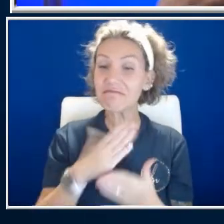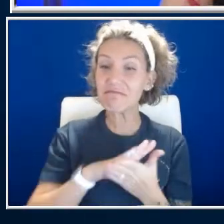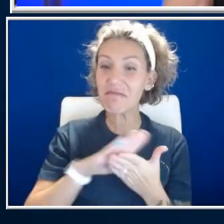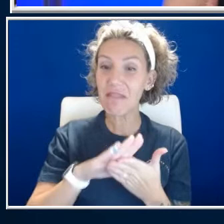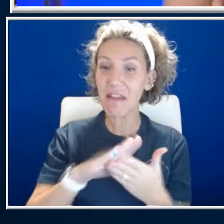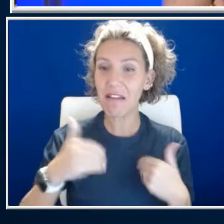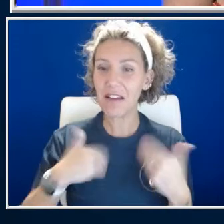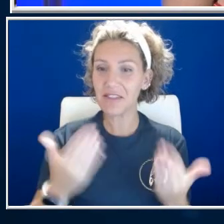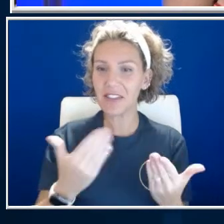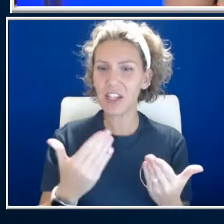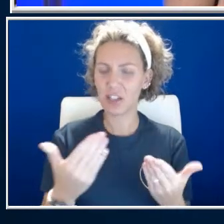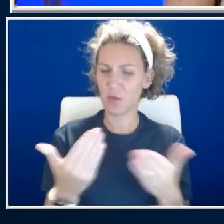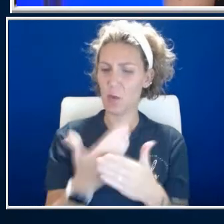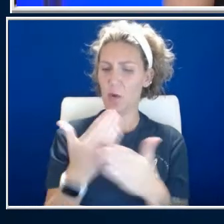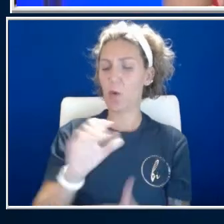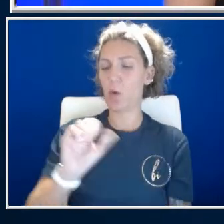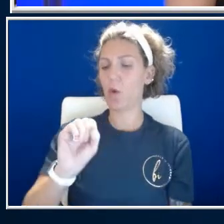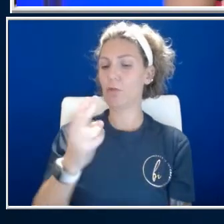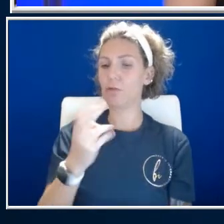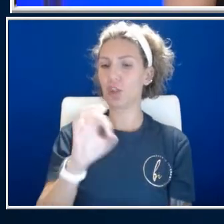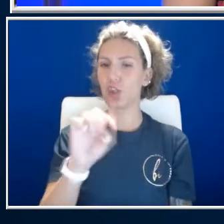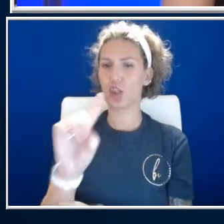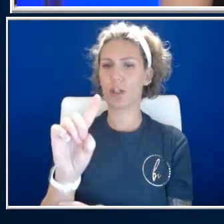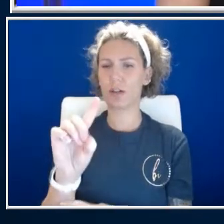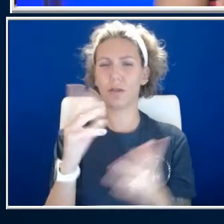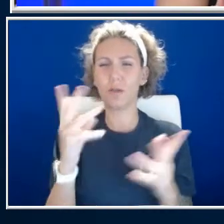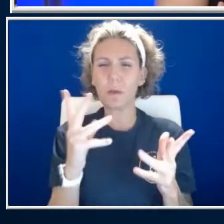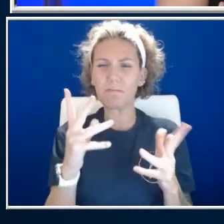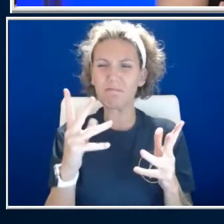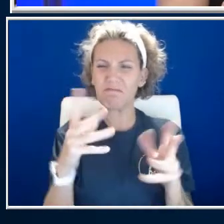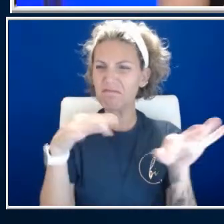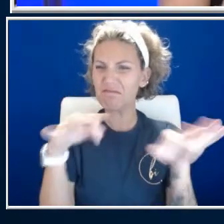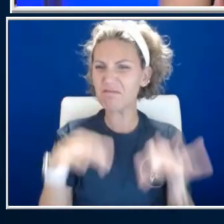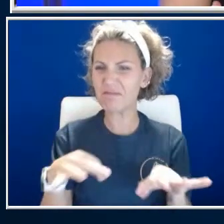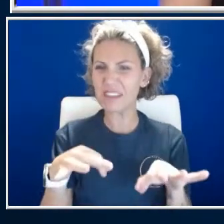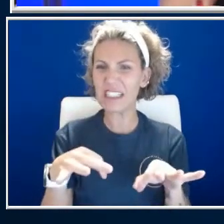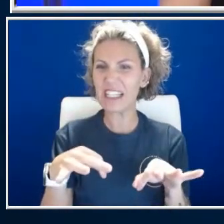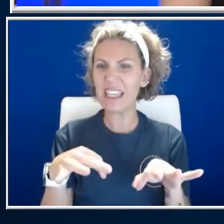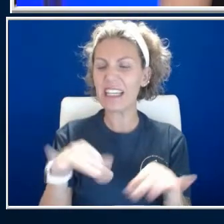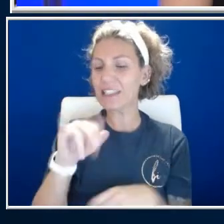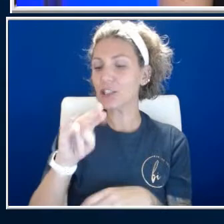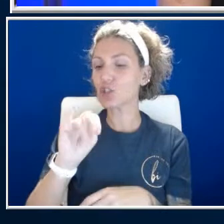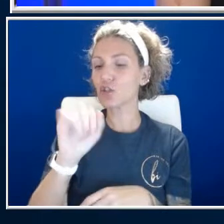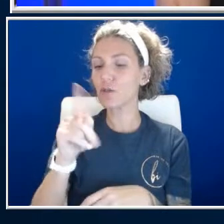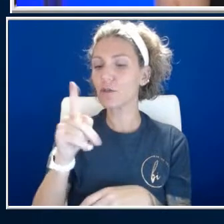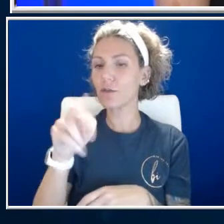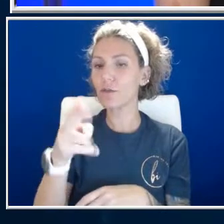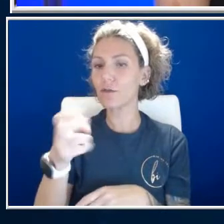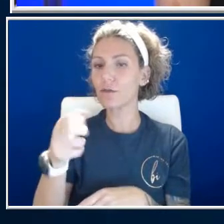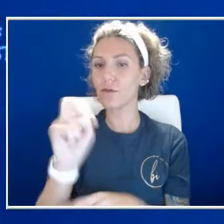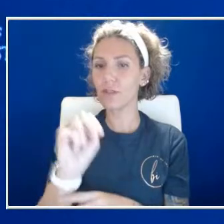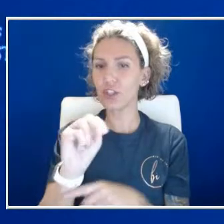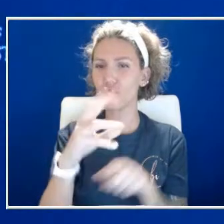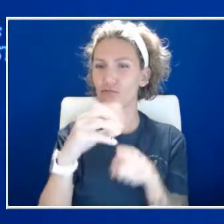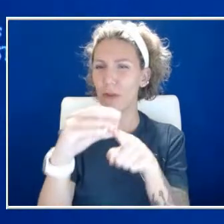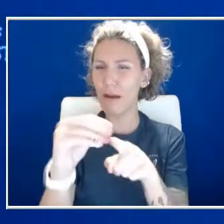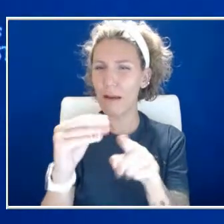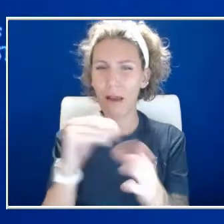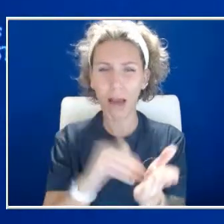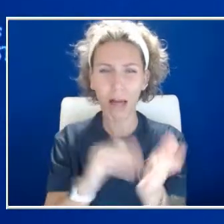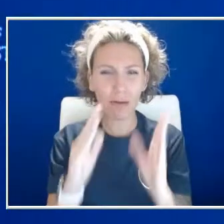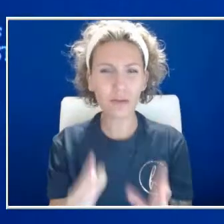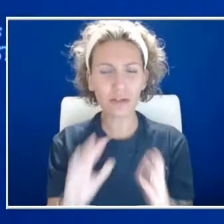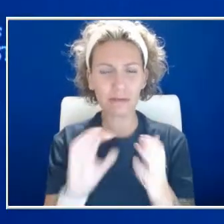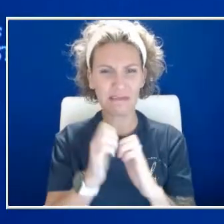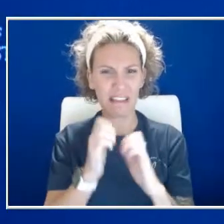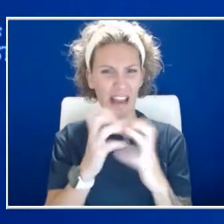just explain to folks what an interventional radiologist does and how that involves radiation. Sure. Interventional radiology